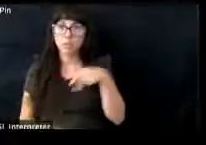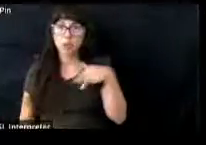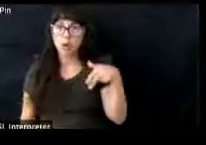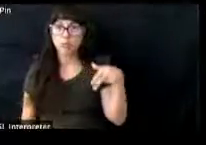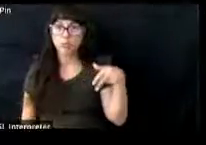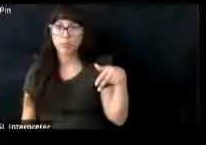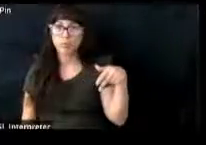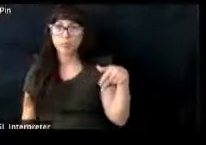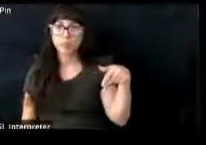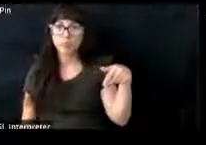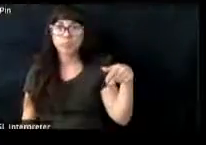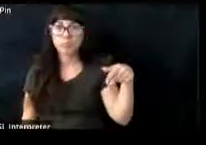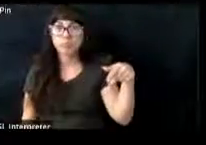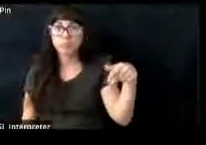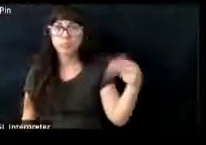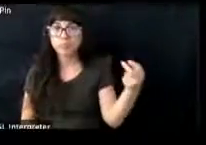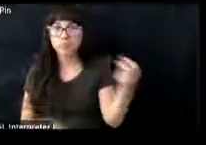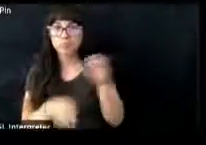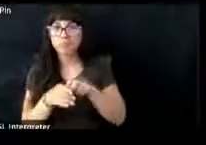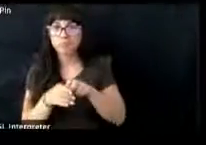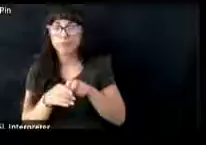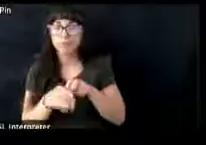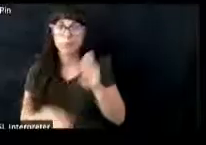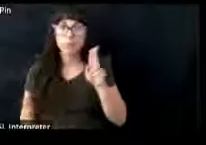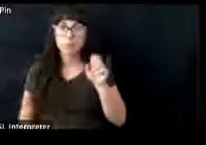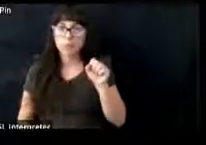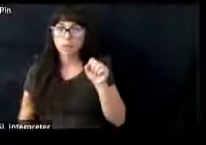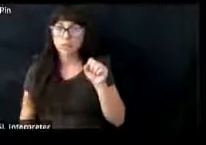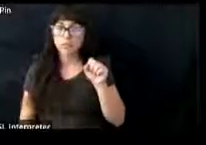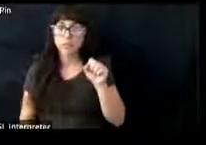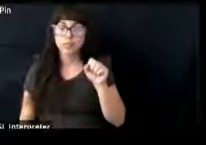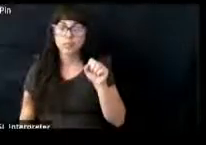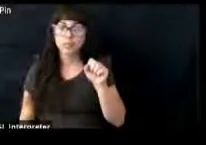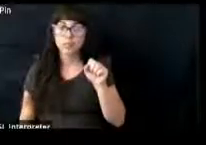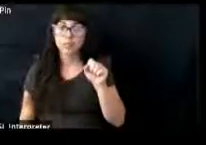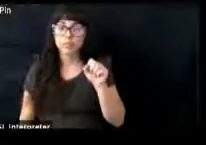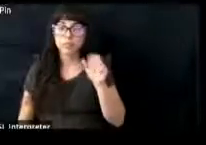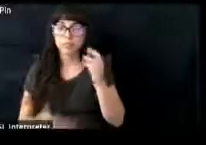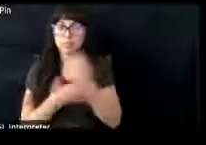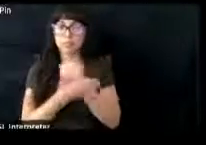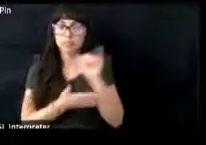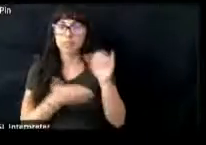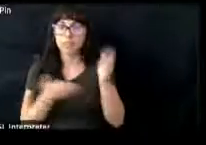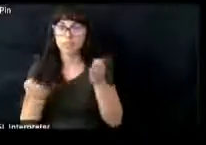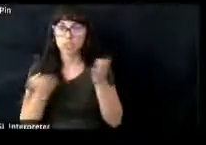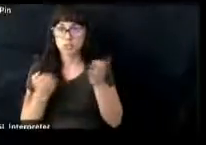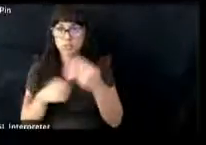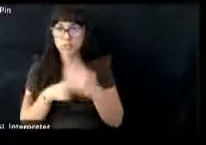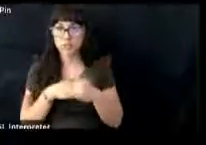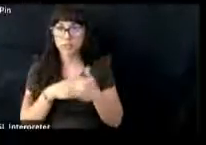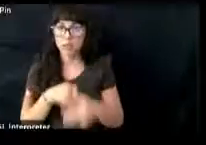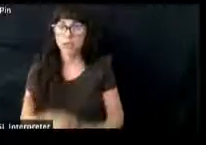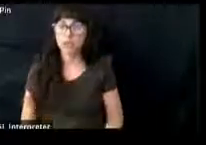be able to take that bus and have that service available.